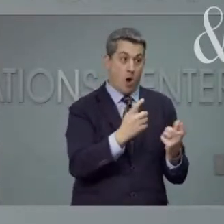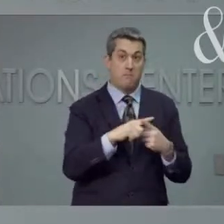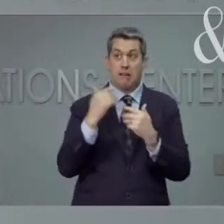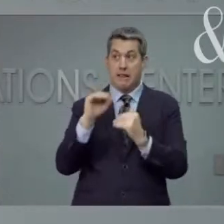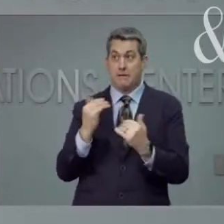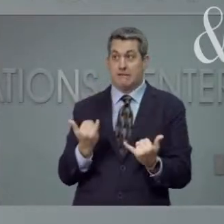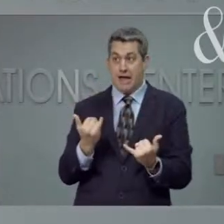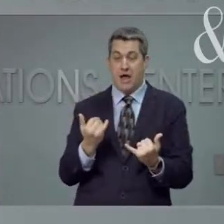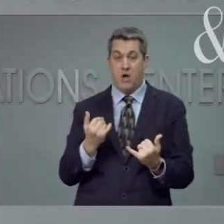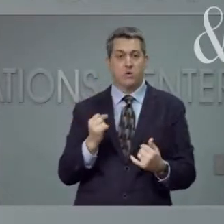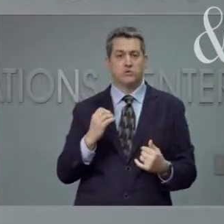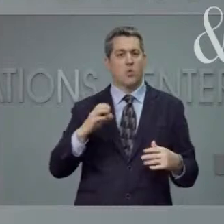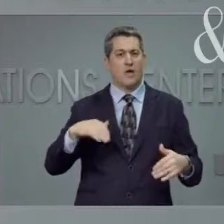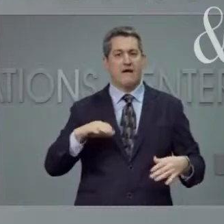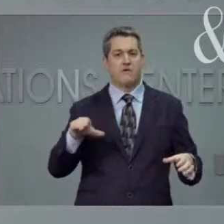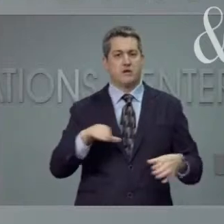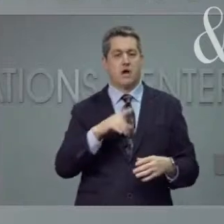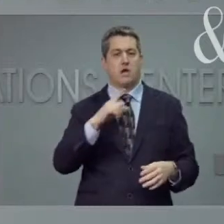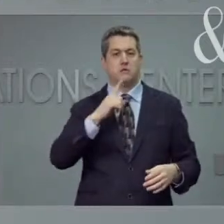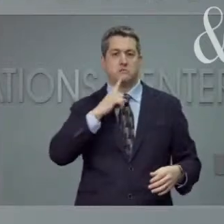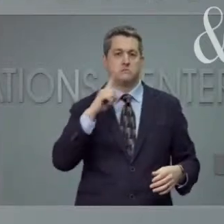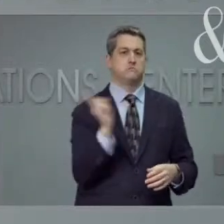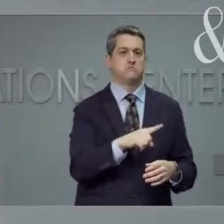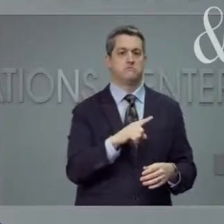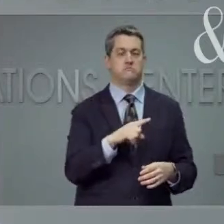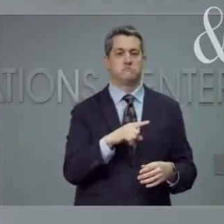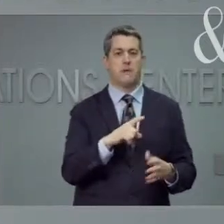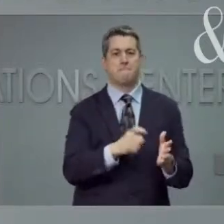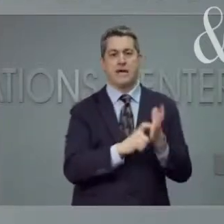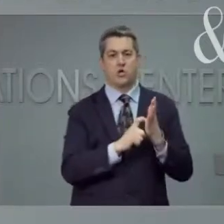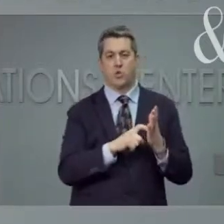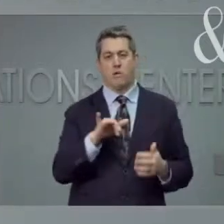now, so we haven't done that. I'll let Dr. Cohen address the